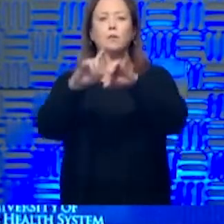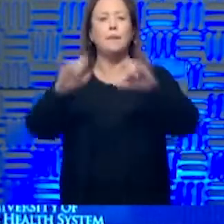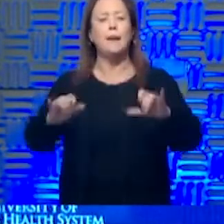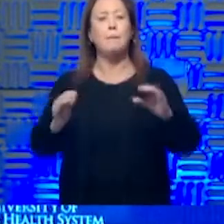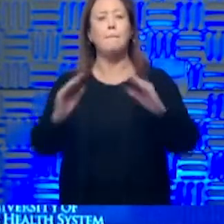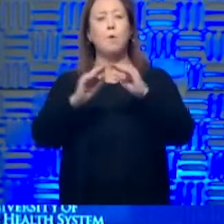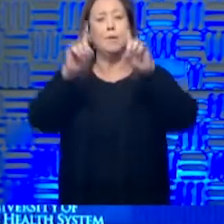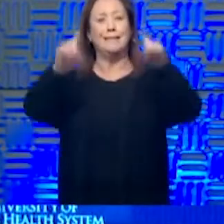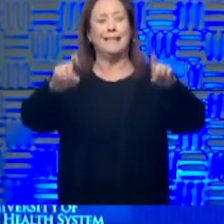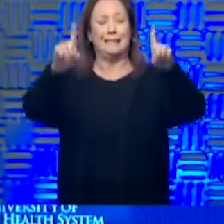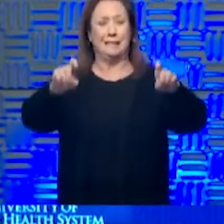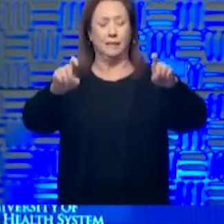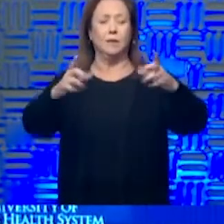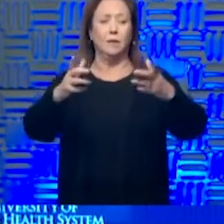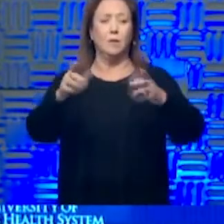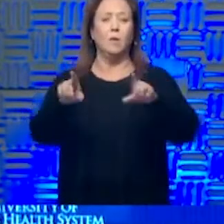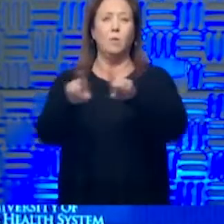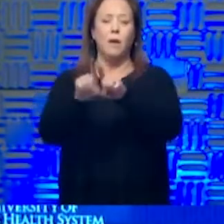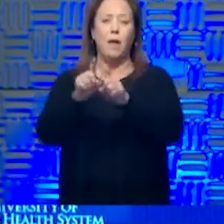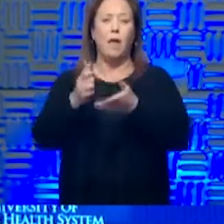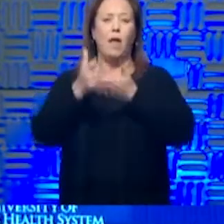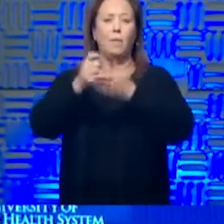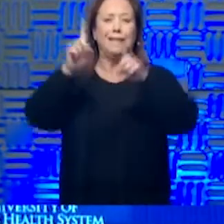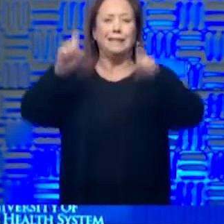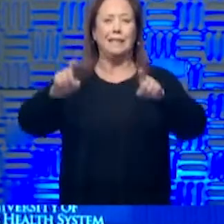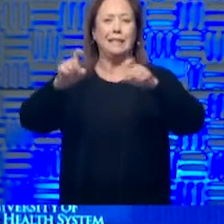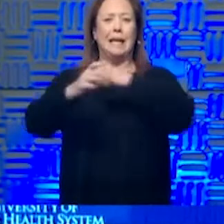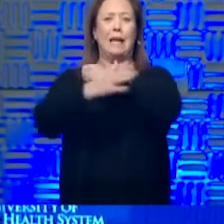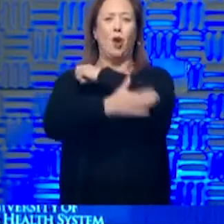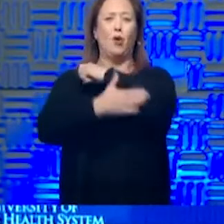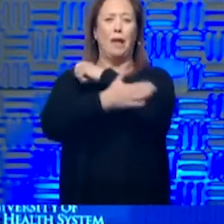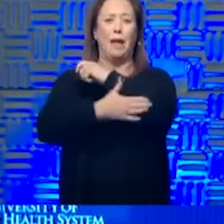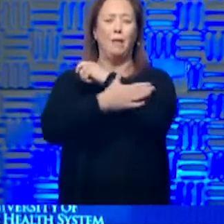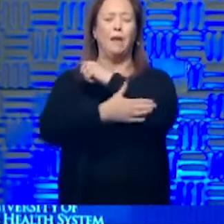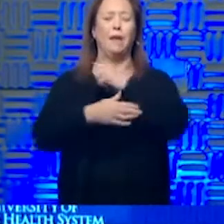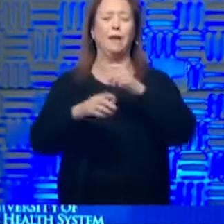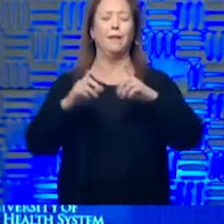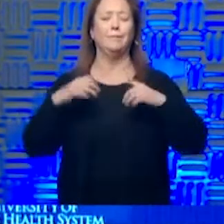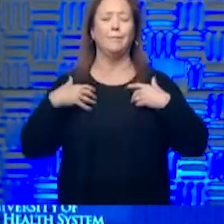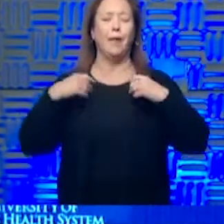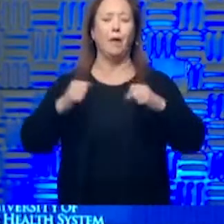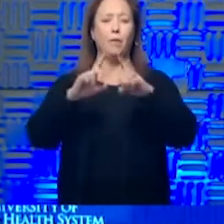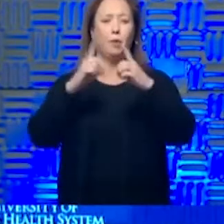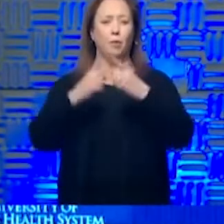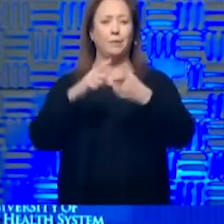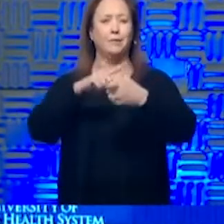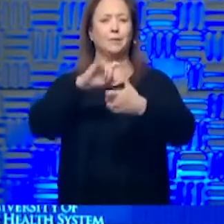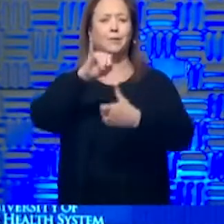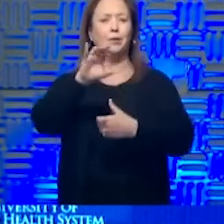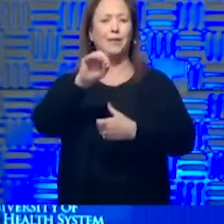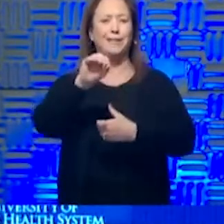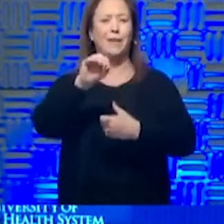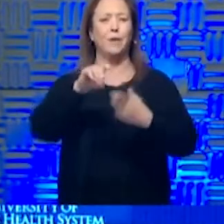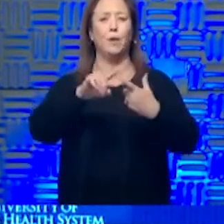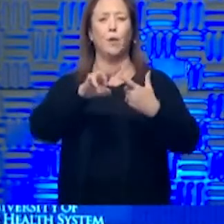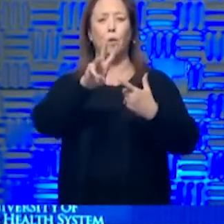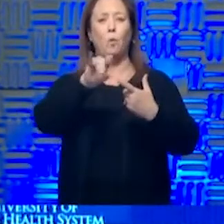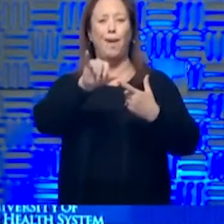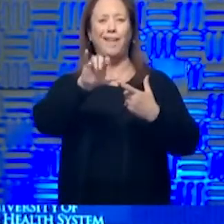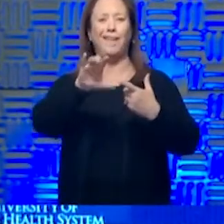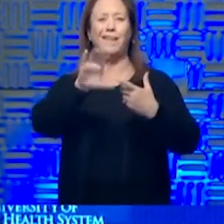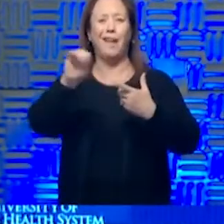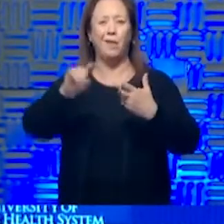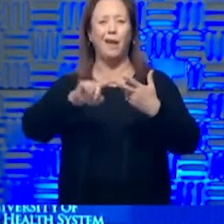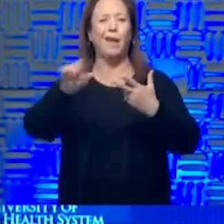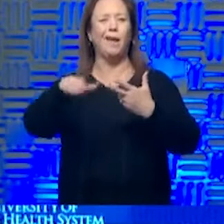about other ways we can help testing and help our county health departments, Johnson, Wyandotte, and others, help other healthcare institutions, and especially help